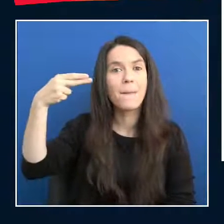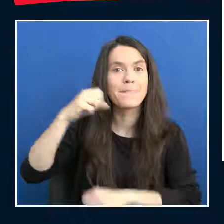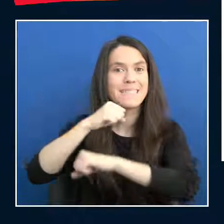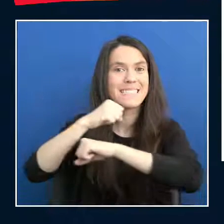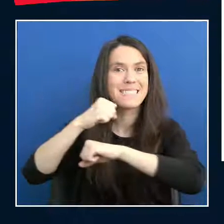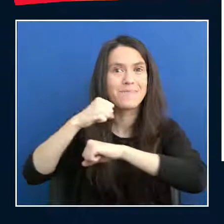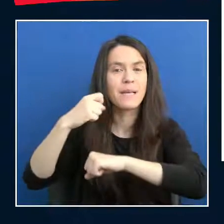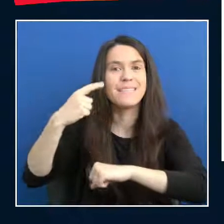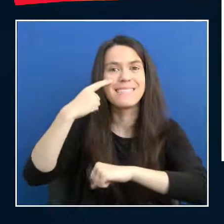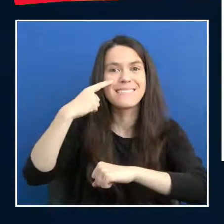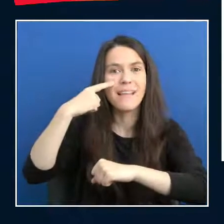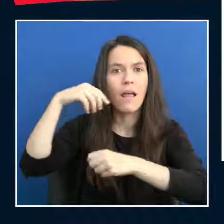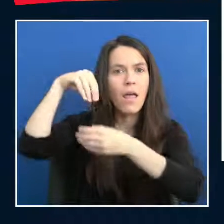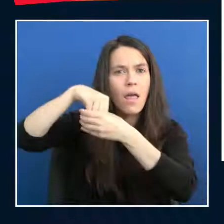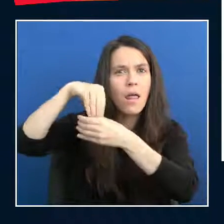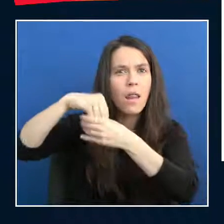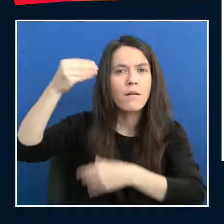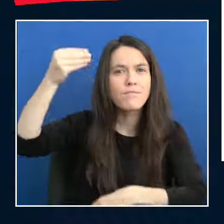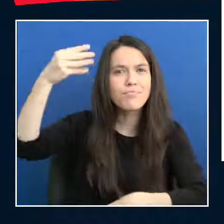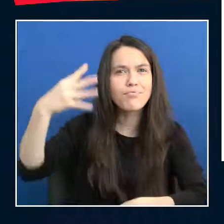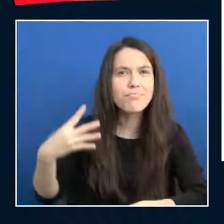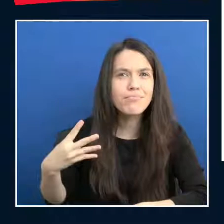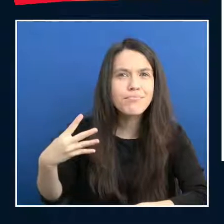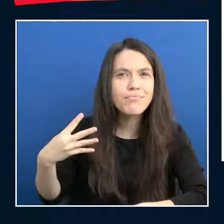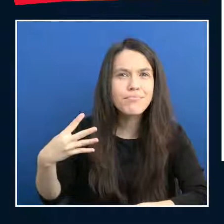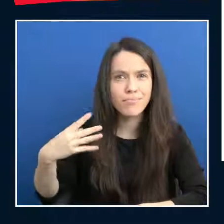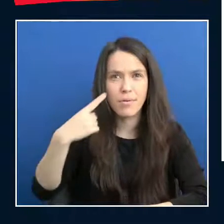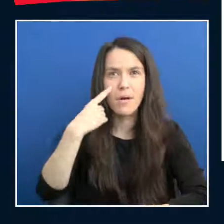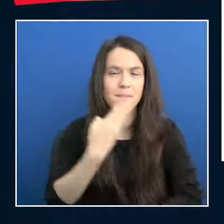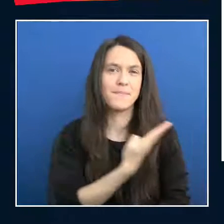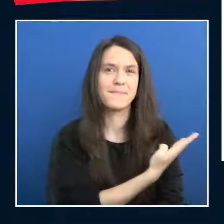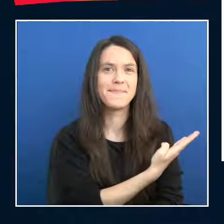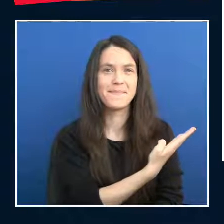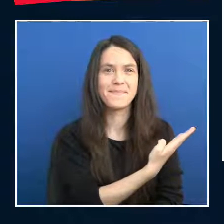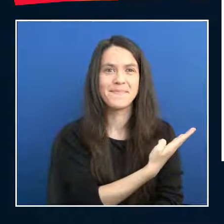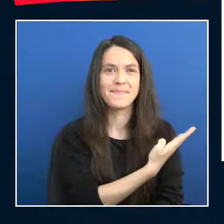can see. So you have the ID, mounted devices, or